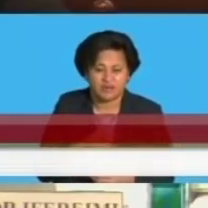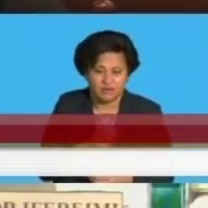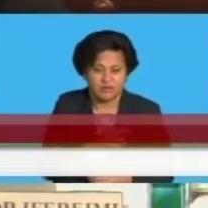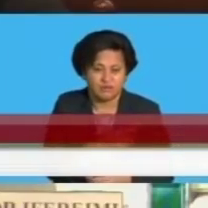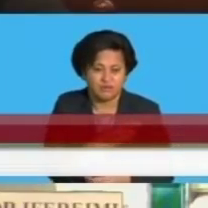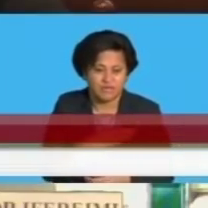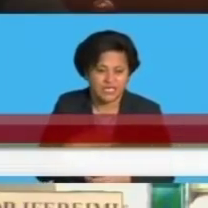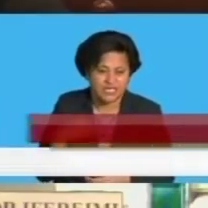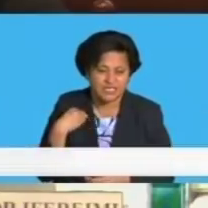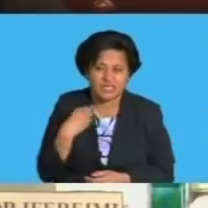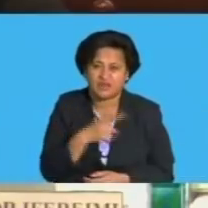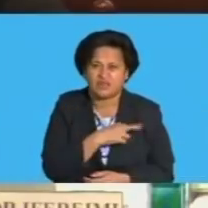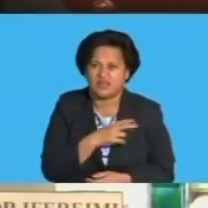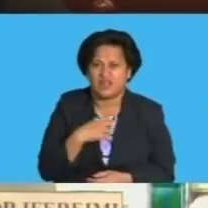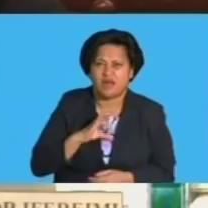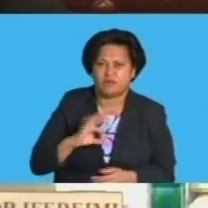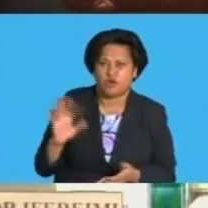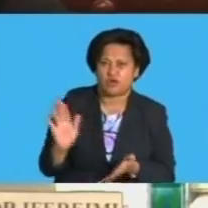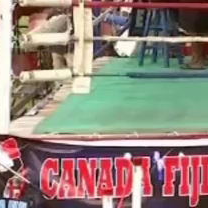work that boxing is carrying out.